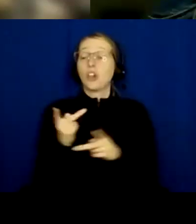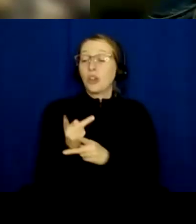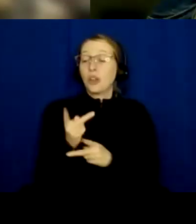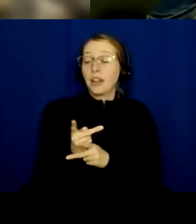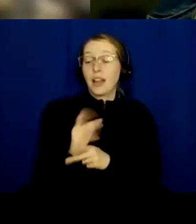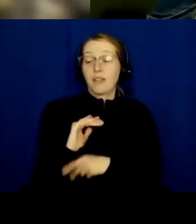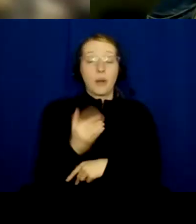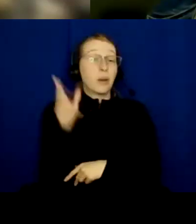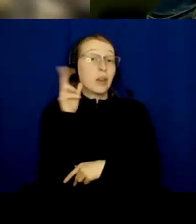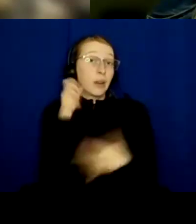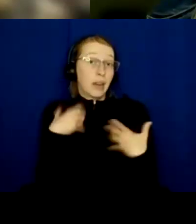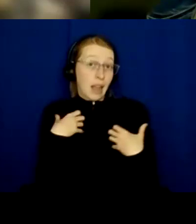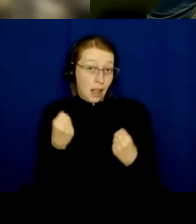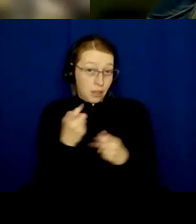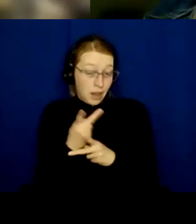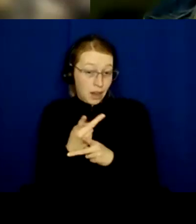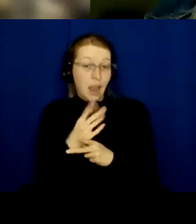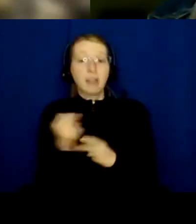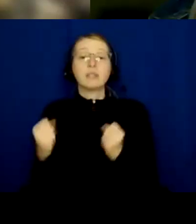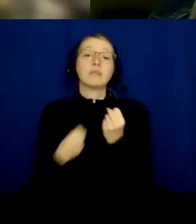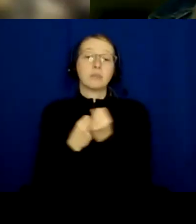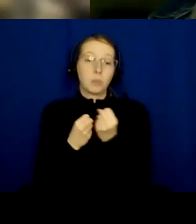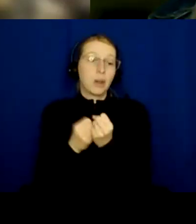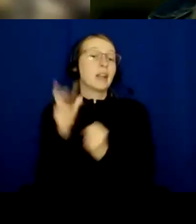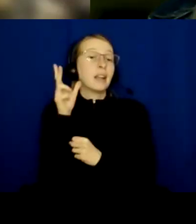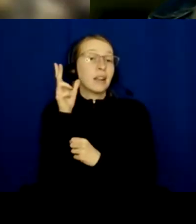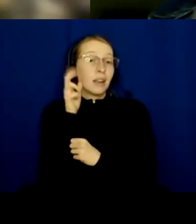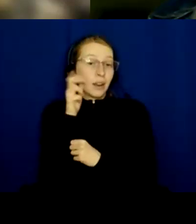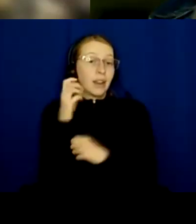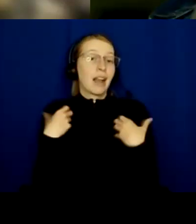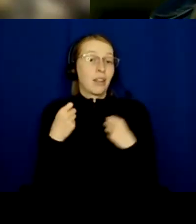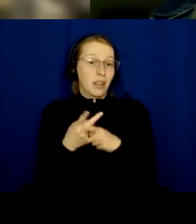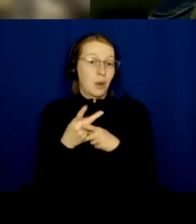healthcare world. Thanks again to everyone and good night.